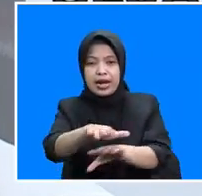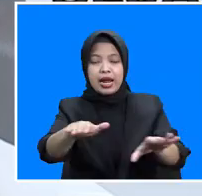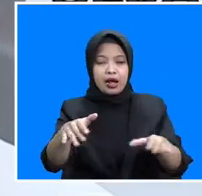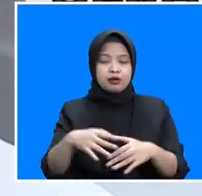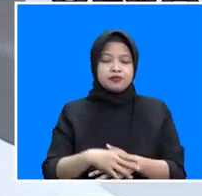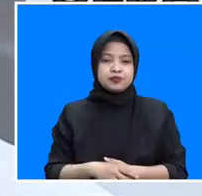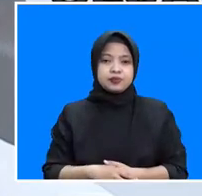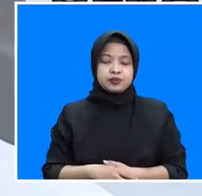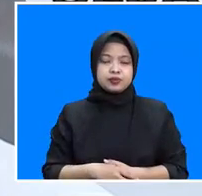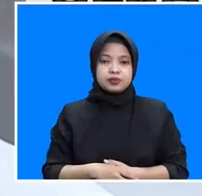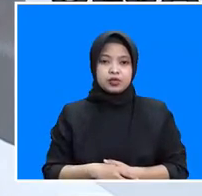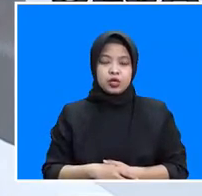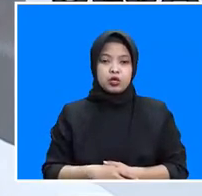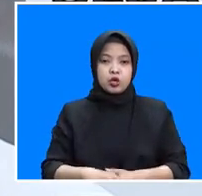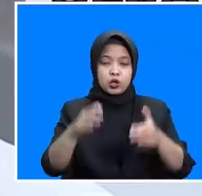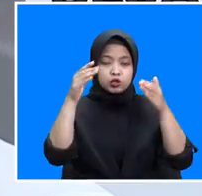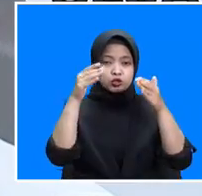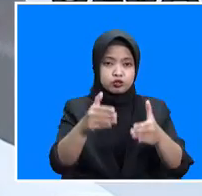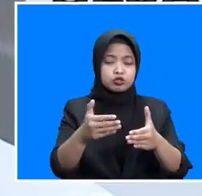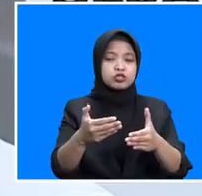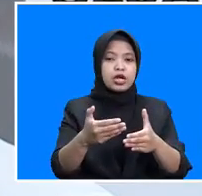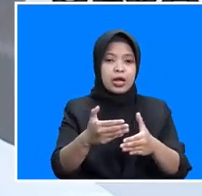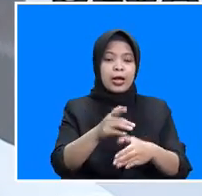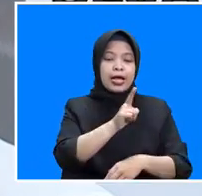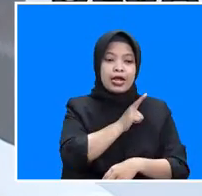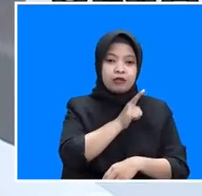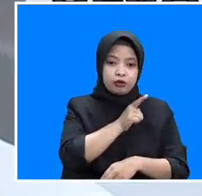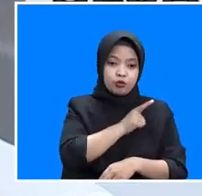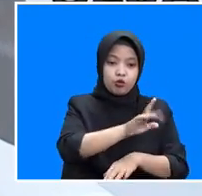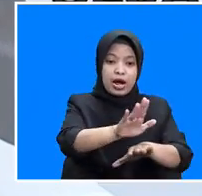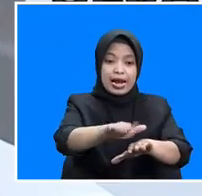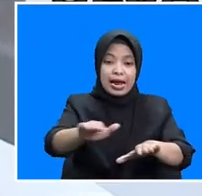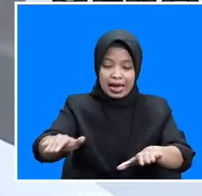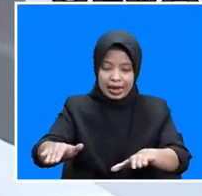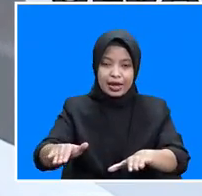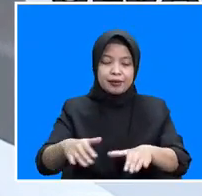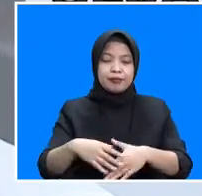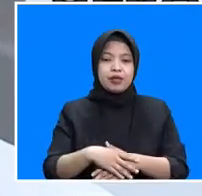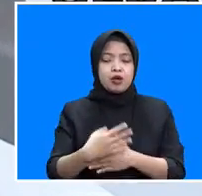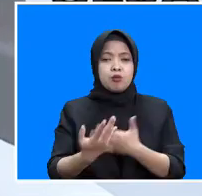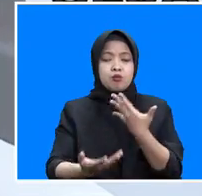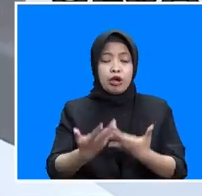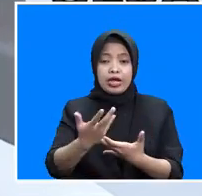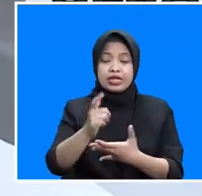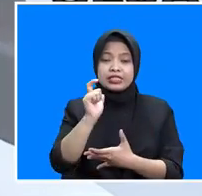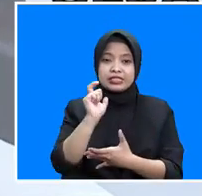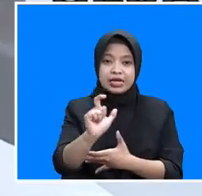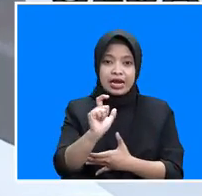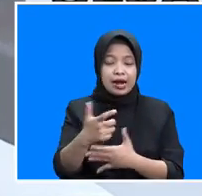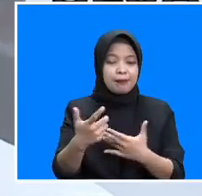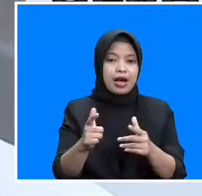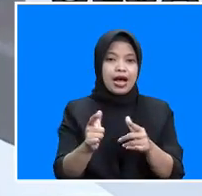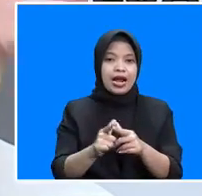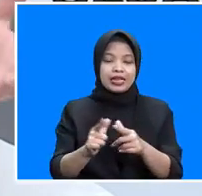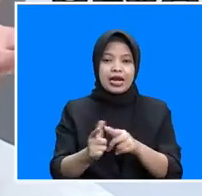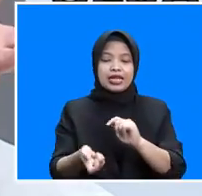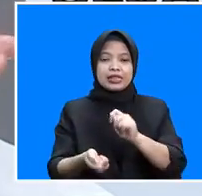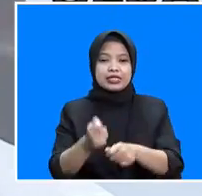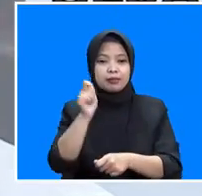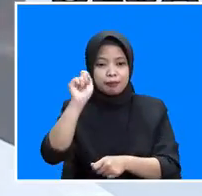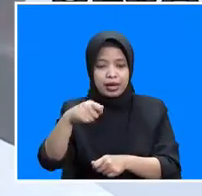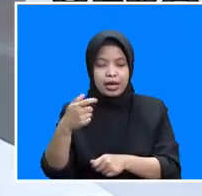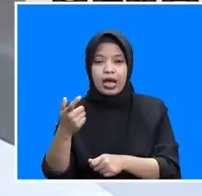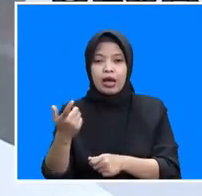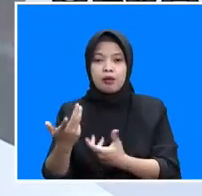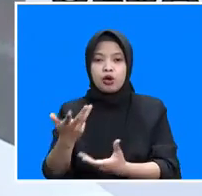that's exactly what would happen. And so, using whether it's learning assessment tools that are developed by, you know, national